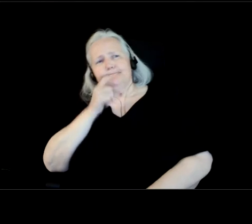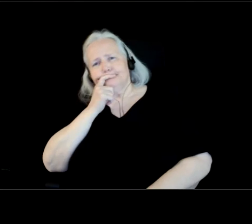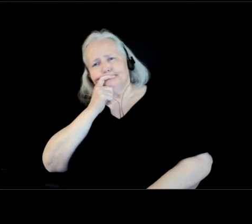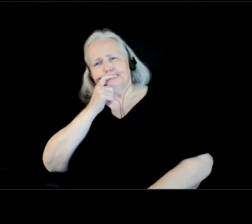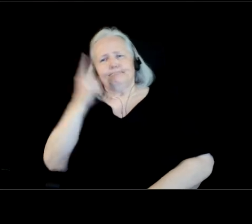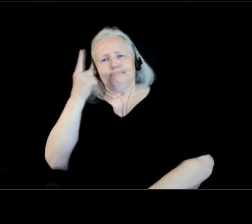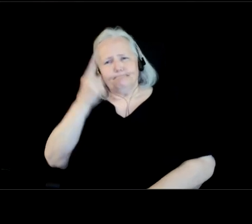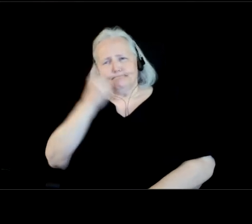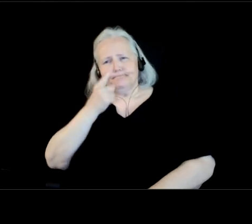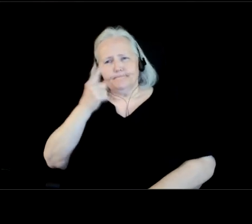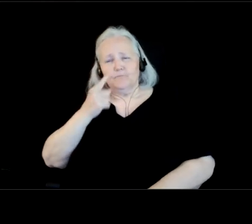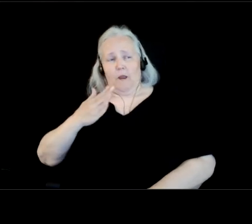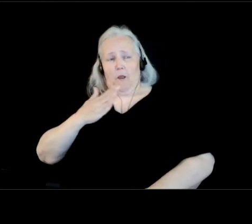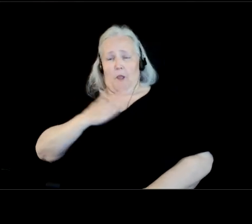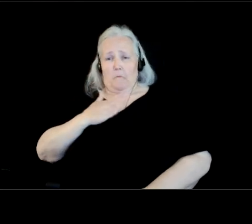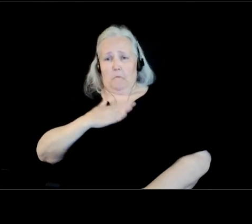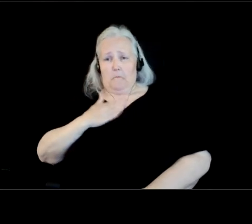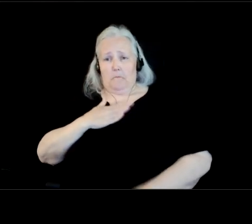what out of my scholarship